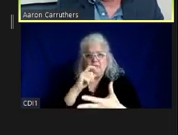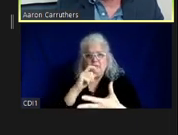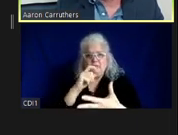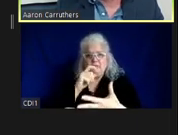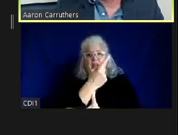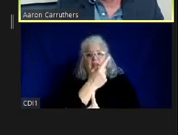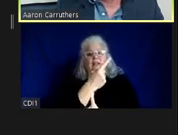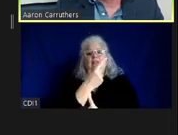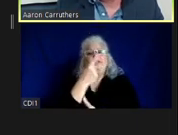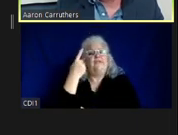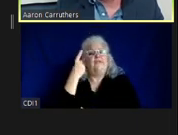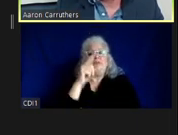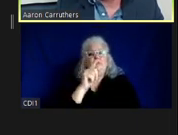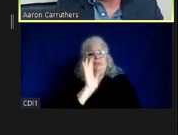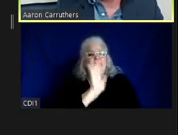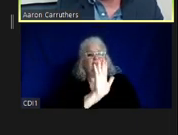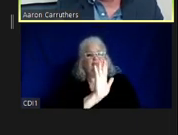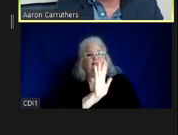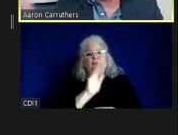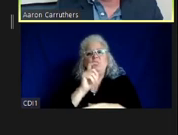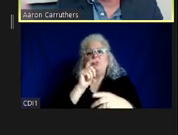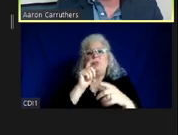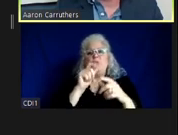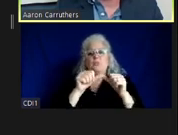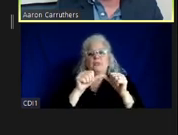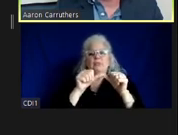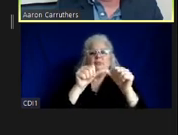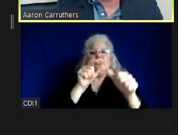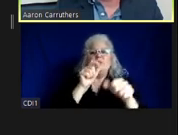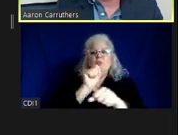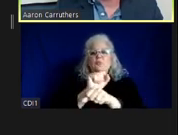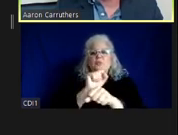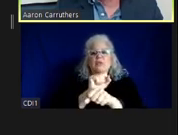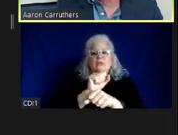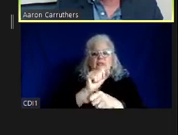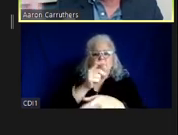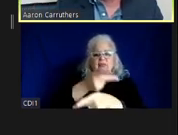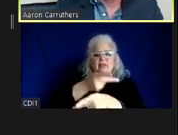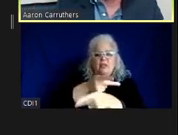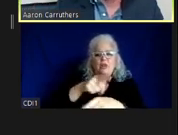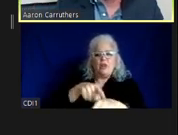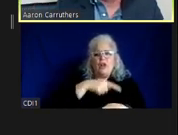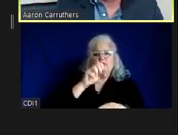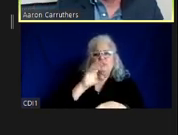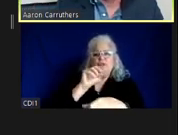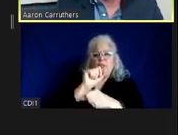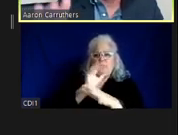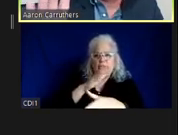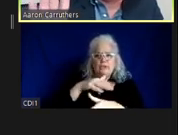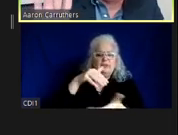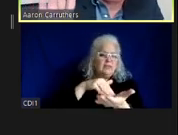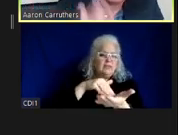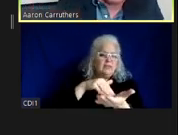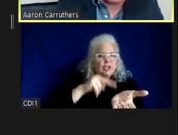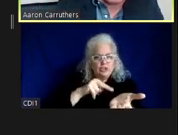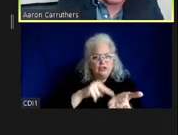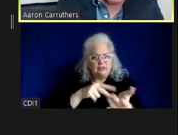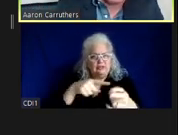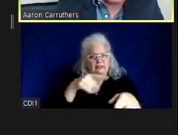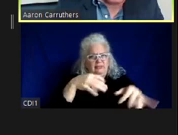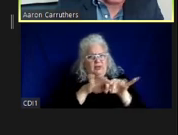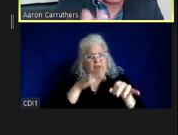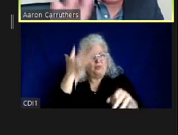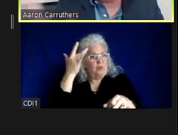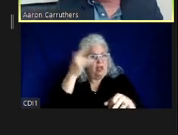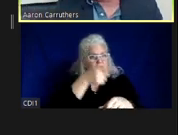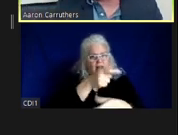Healthcare workers are in there because they play the role in maintaining the rest of the healthcare system, whether people need the help from COVID because